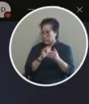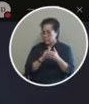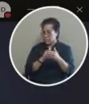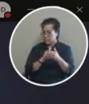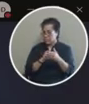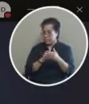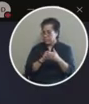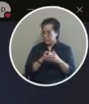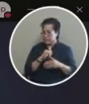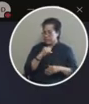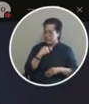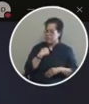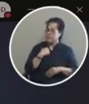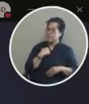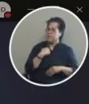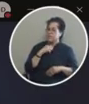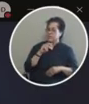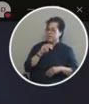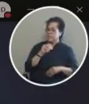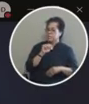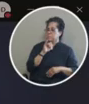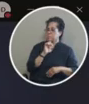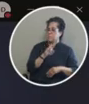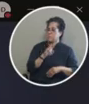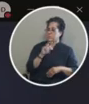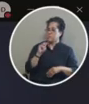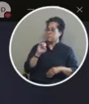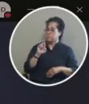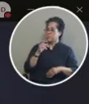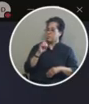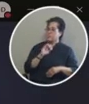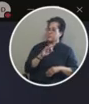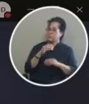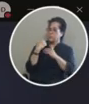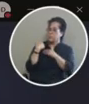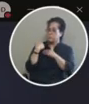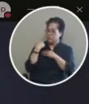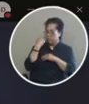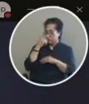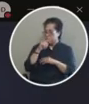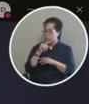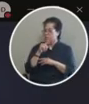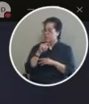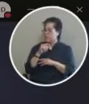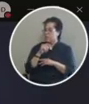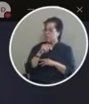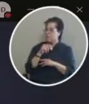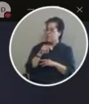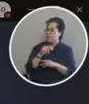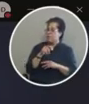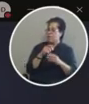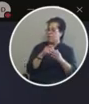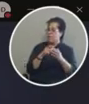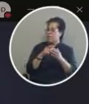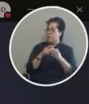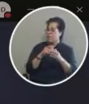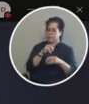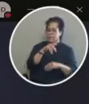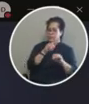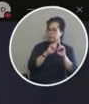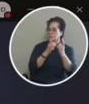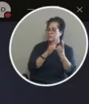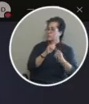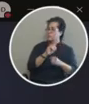that I wonder, will Mayor Margo be held accountable for withholding his stake in the Borderplex REIT? Will Peter